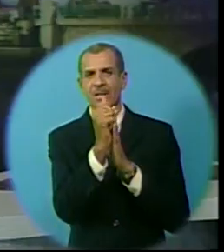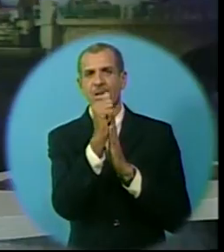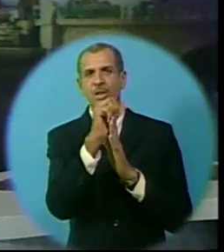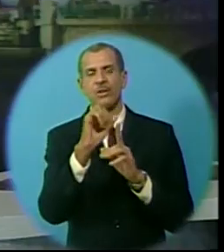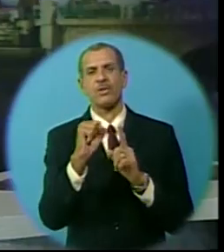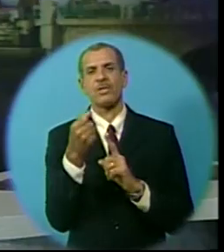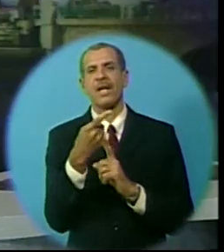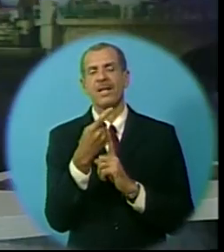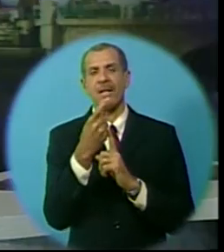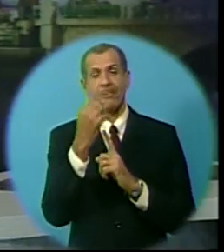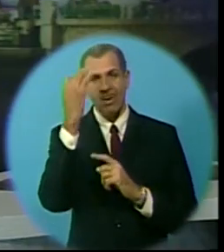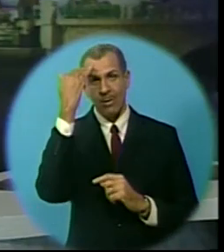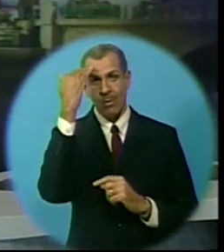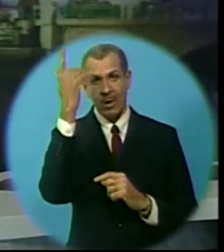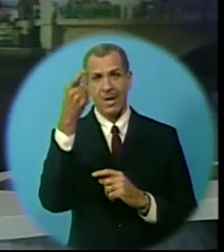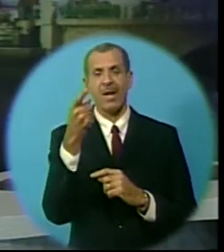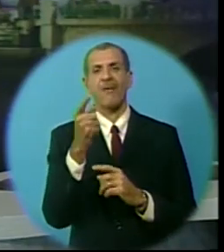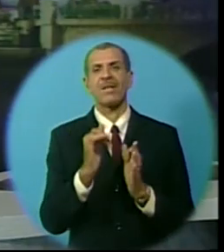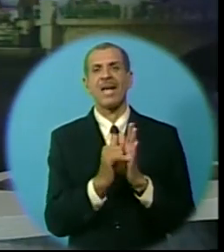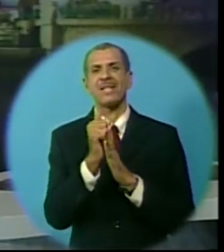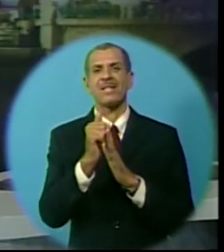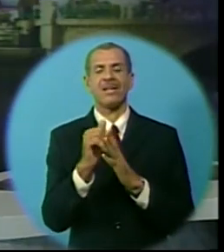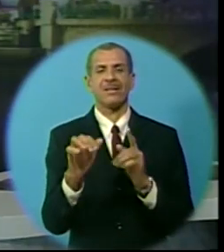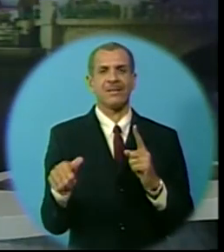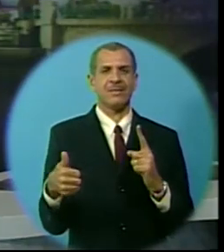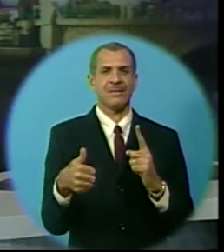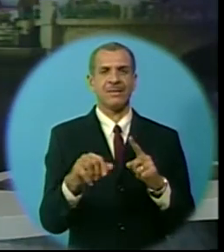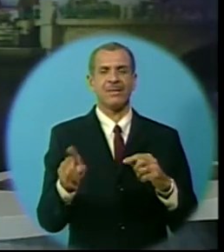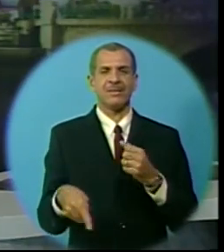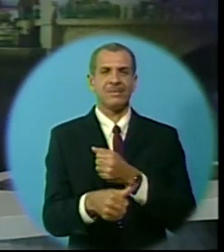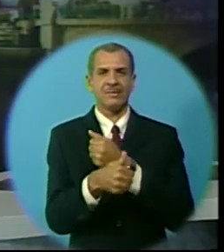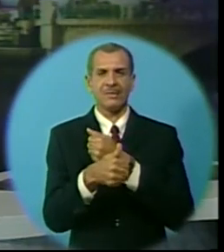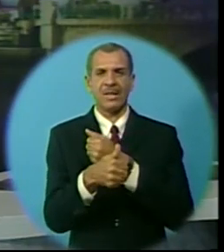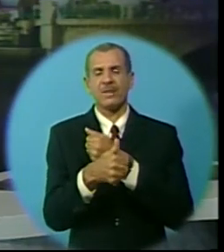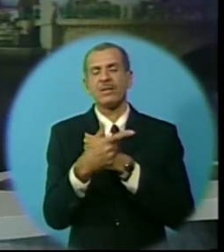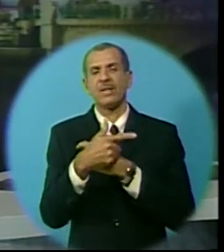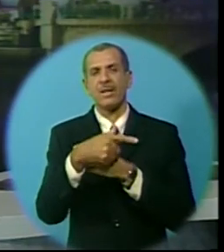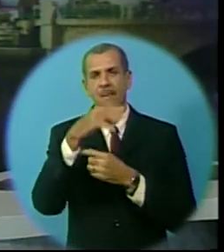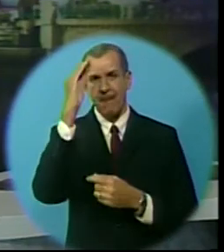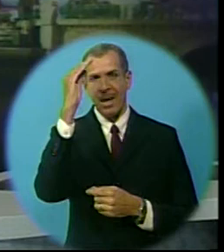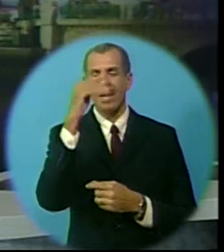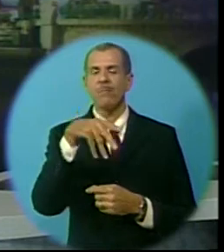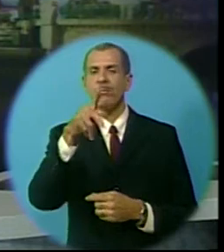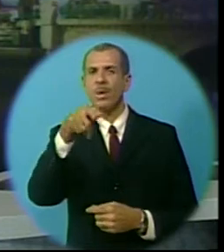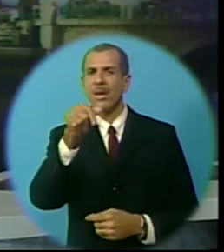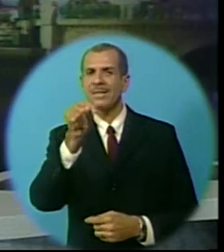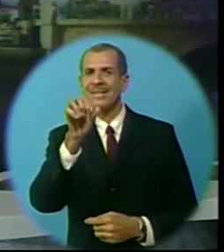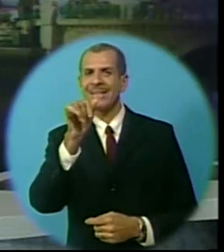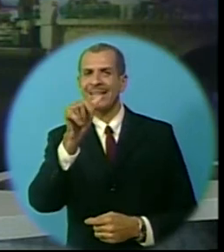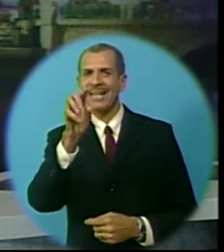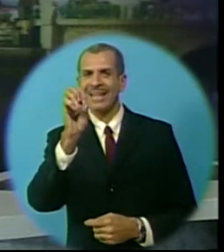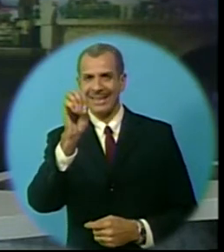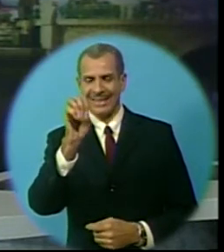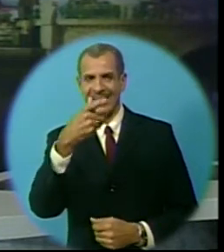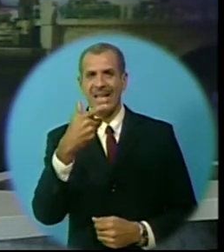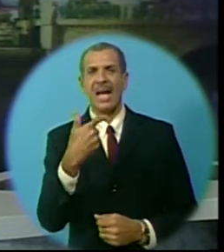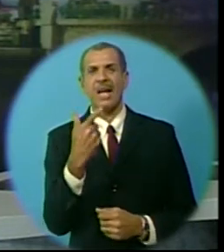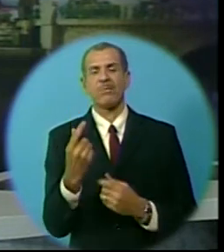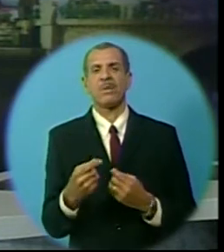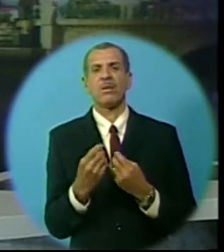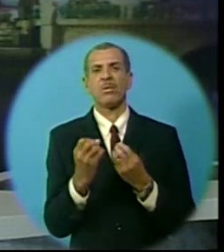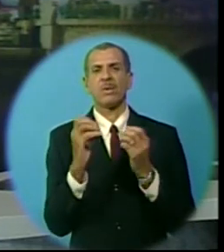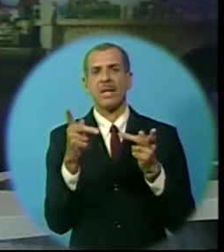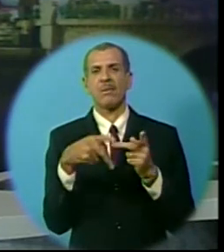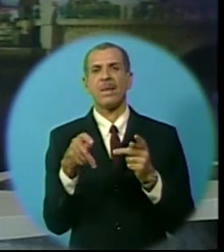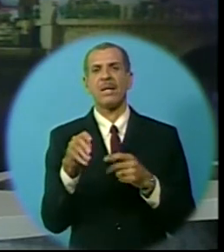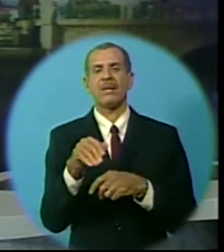and raise awareness of cancers affecting men, particularly prostate cancer, have been further boosted through a donation from the British High